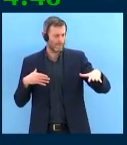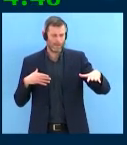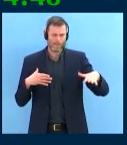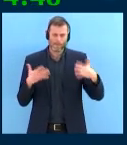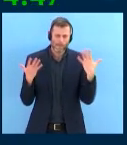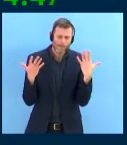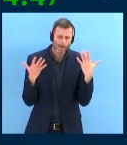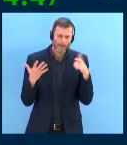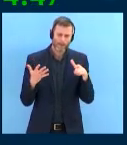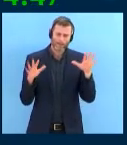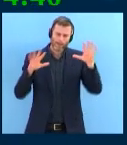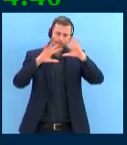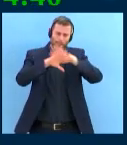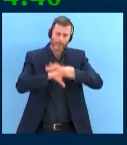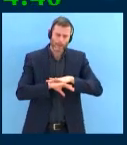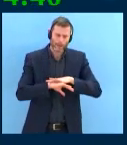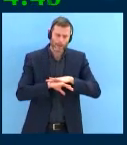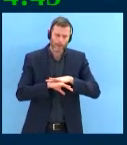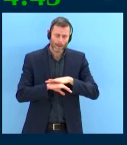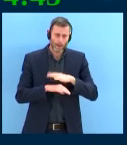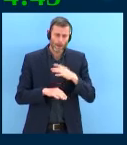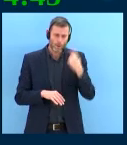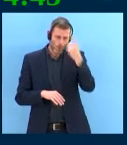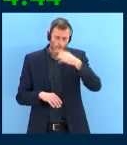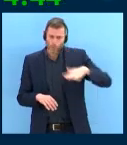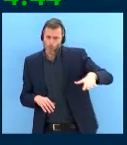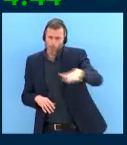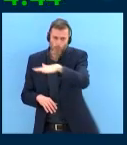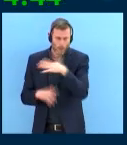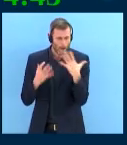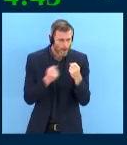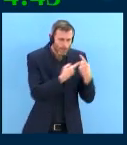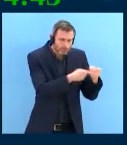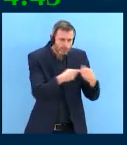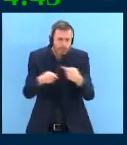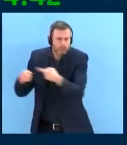nuance doesn't just limit understanding, it actively erases realities.